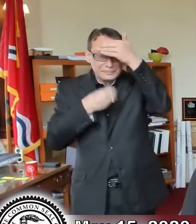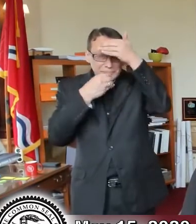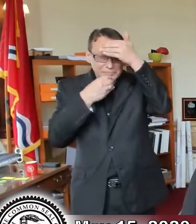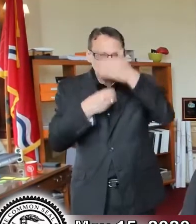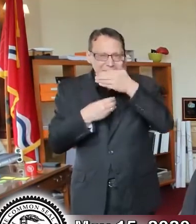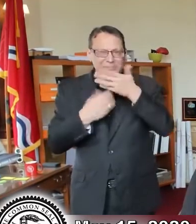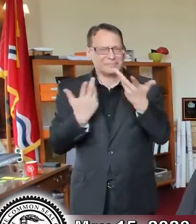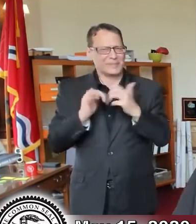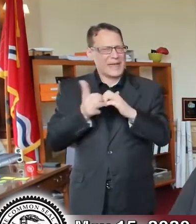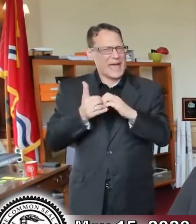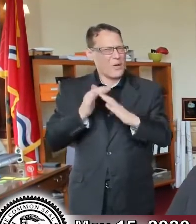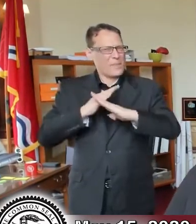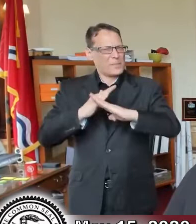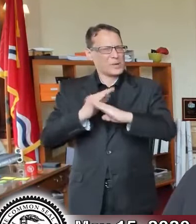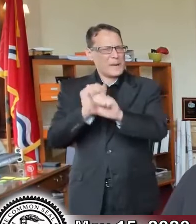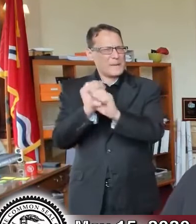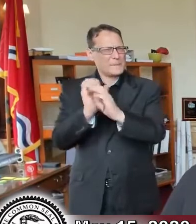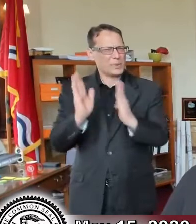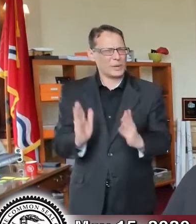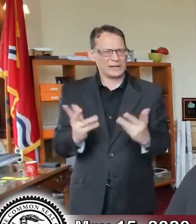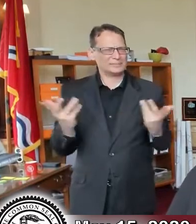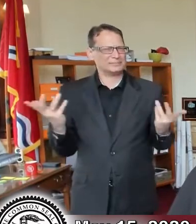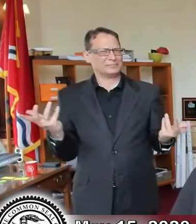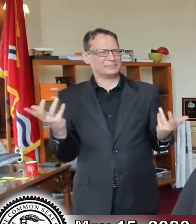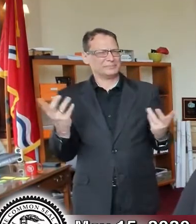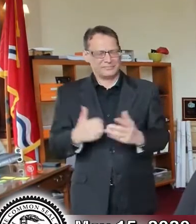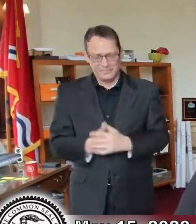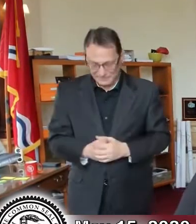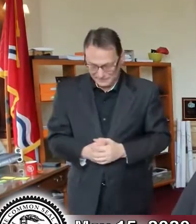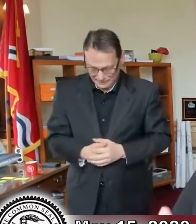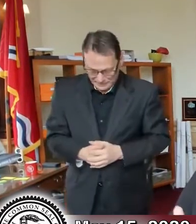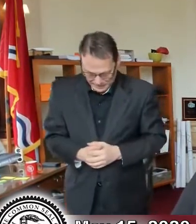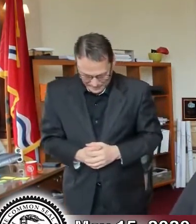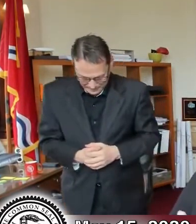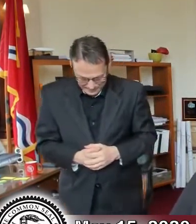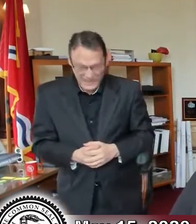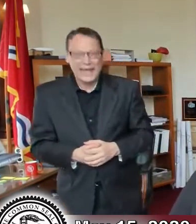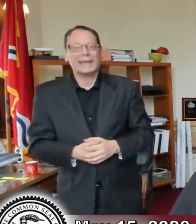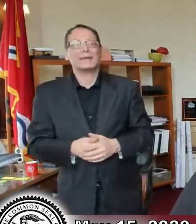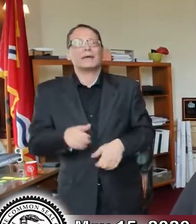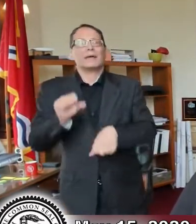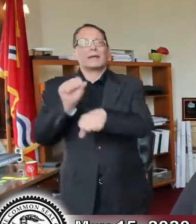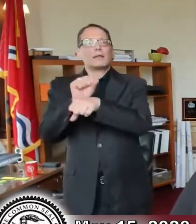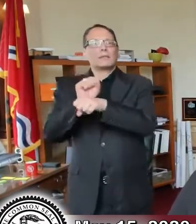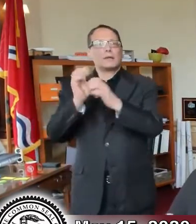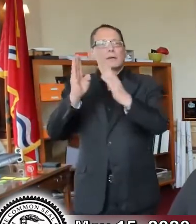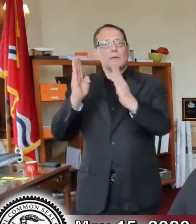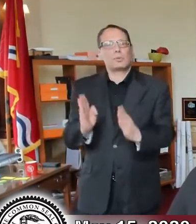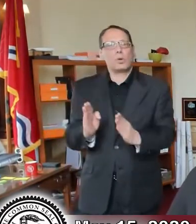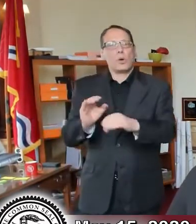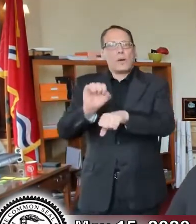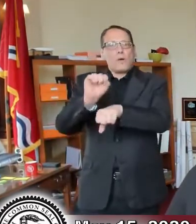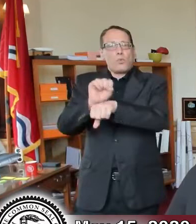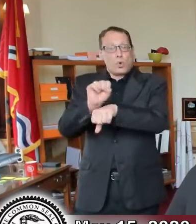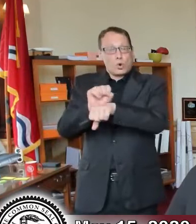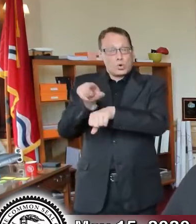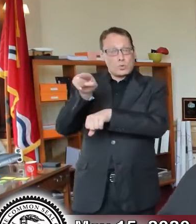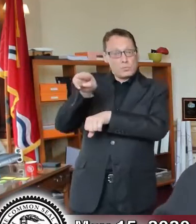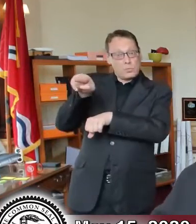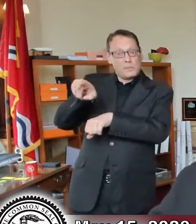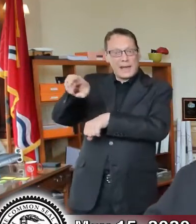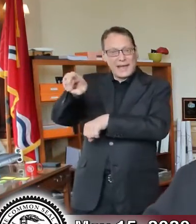there? Okay, so let me try to clarify that. I've had that question several times. One, the employee who works there has to be wearing a